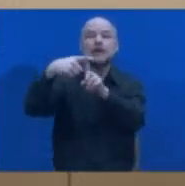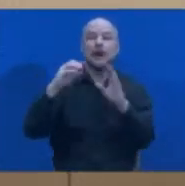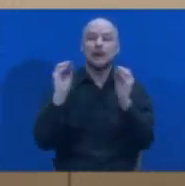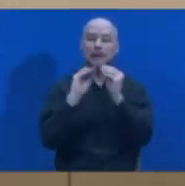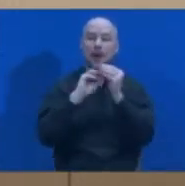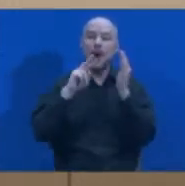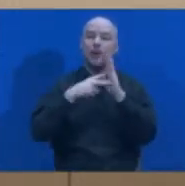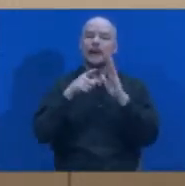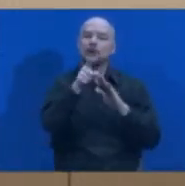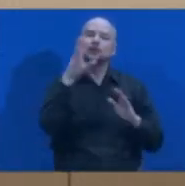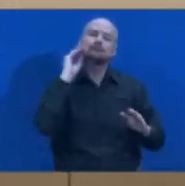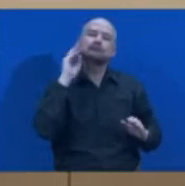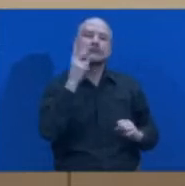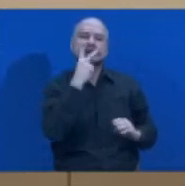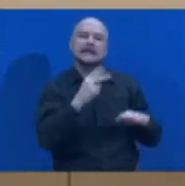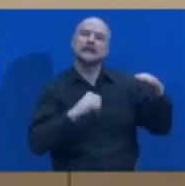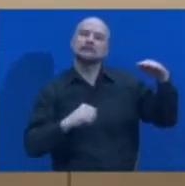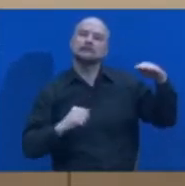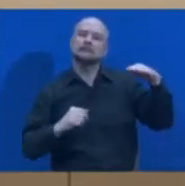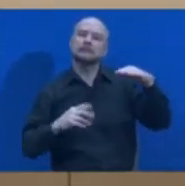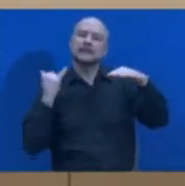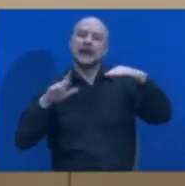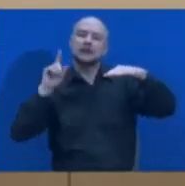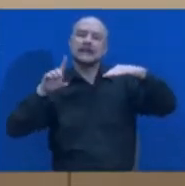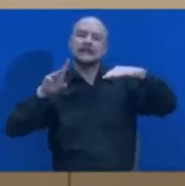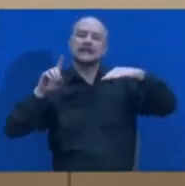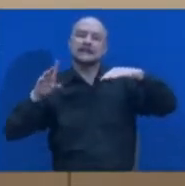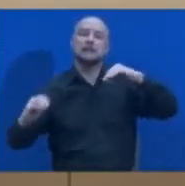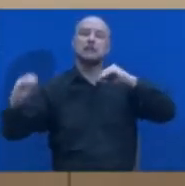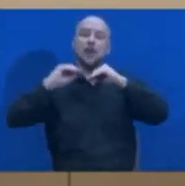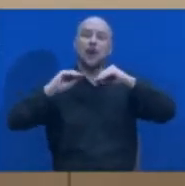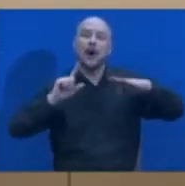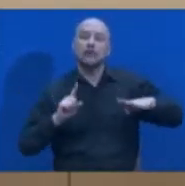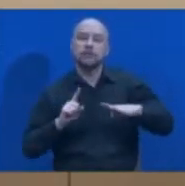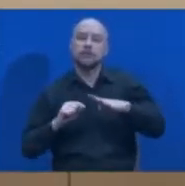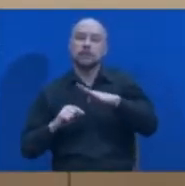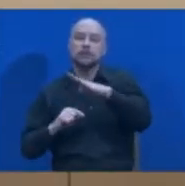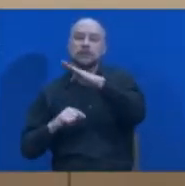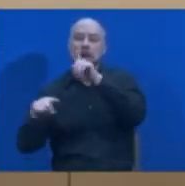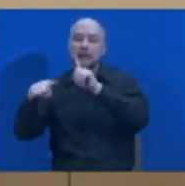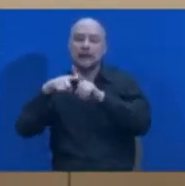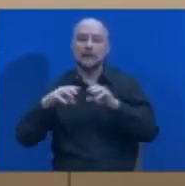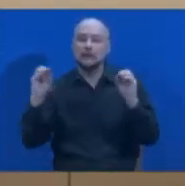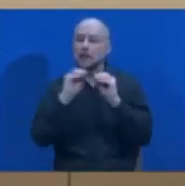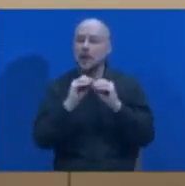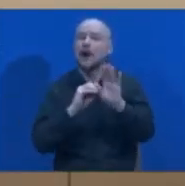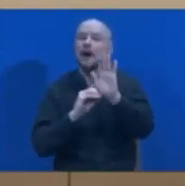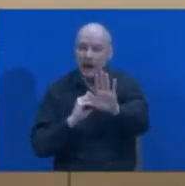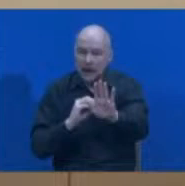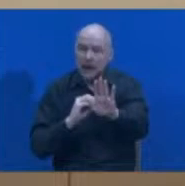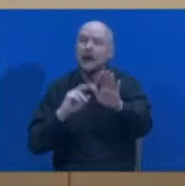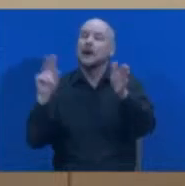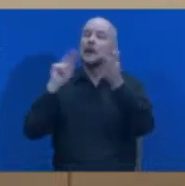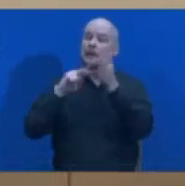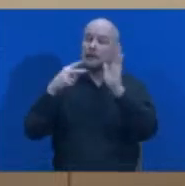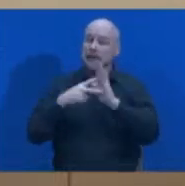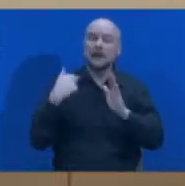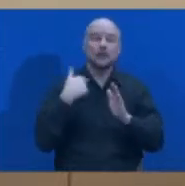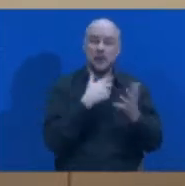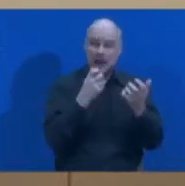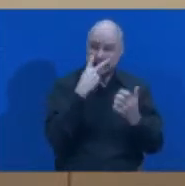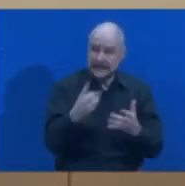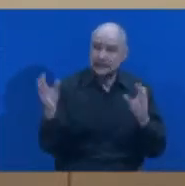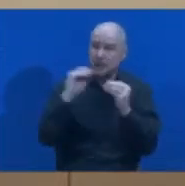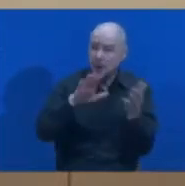new cases yesterday. We're already up to 69 today. We don't want to see rapid increases in